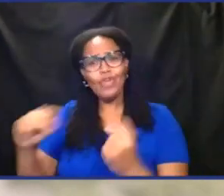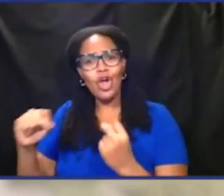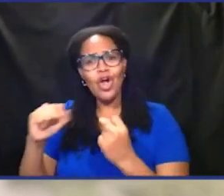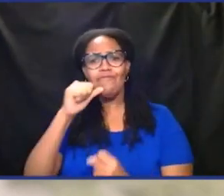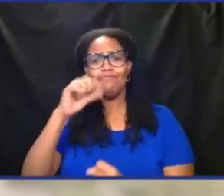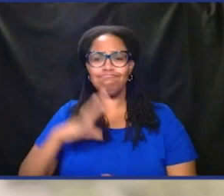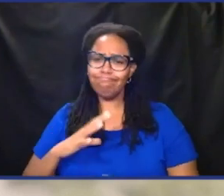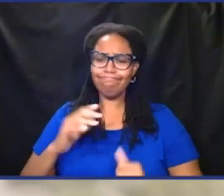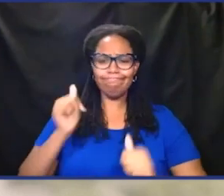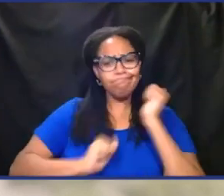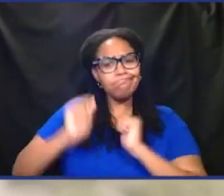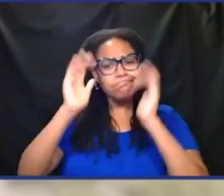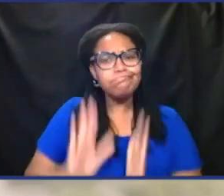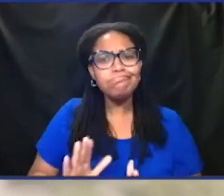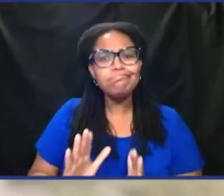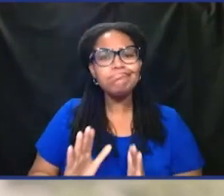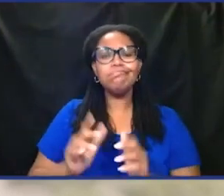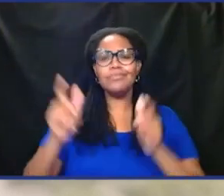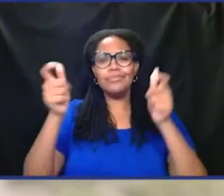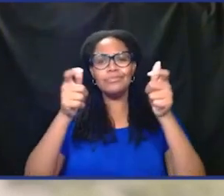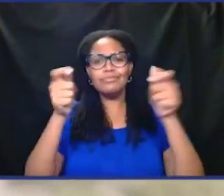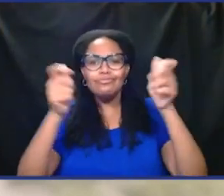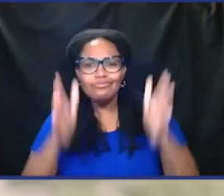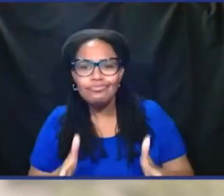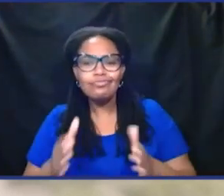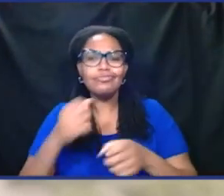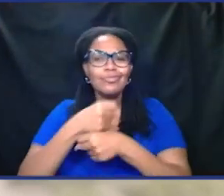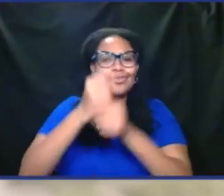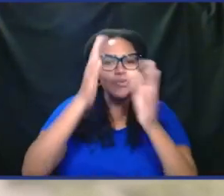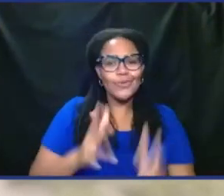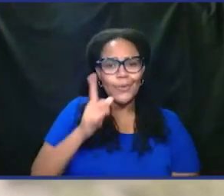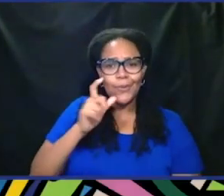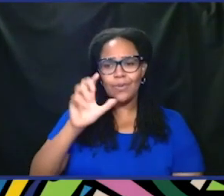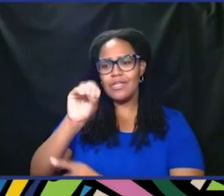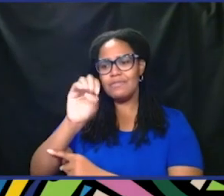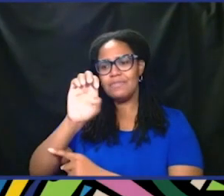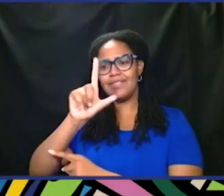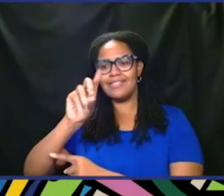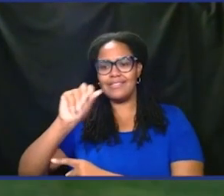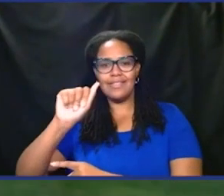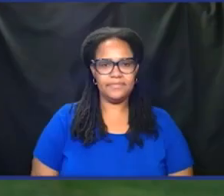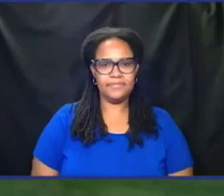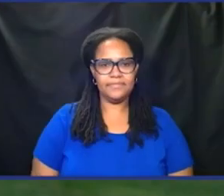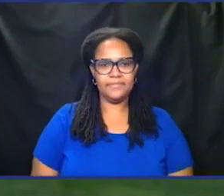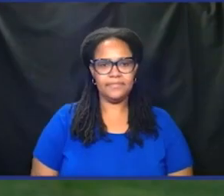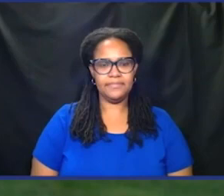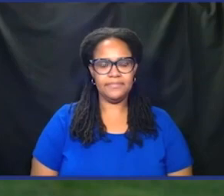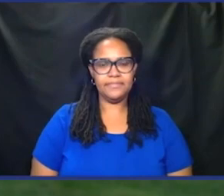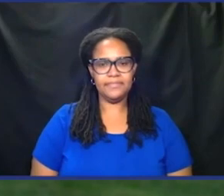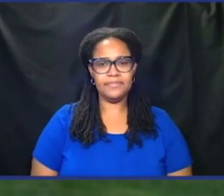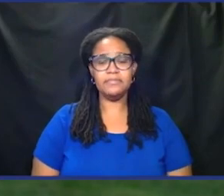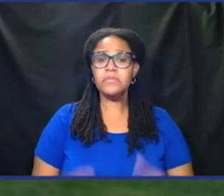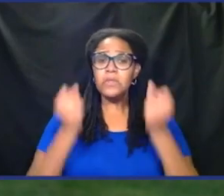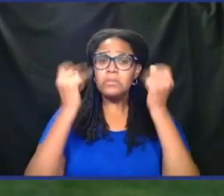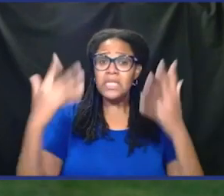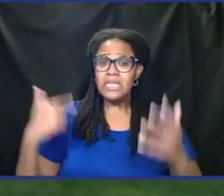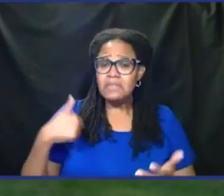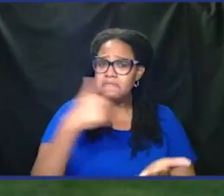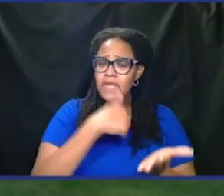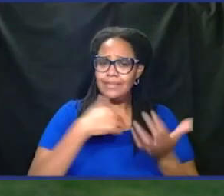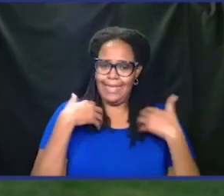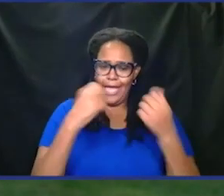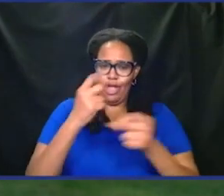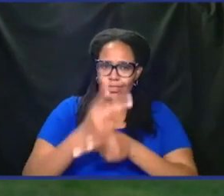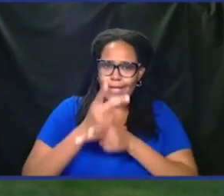female characters, actor, producer, and director Melissa Joan Hart. For most of us,